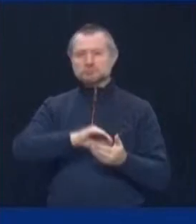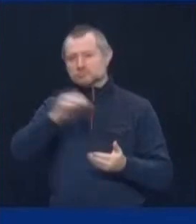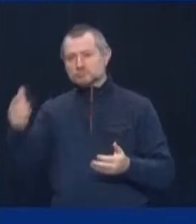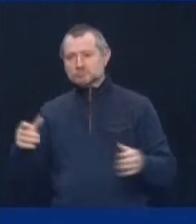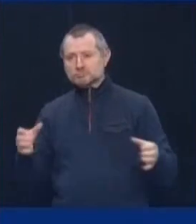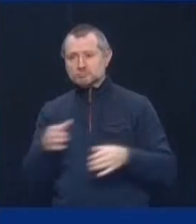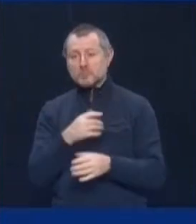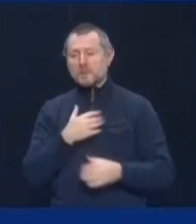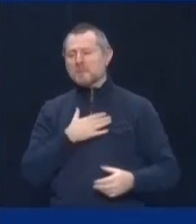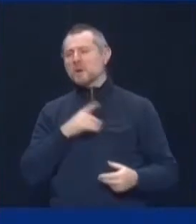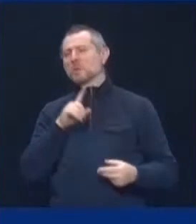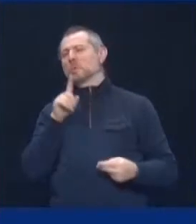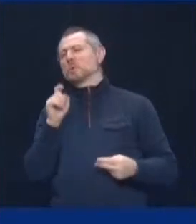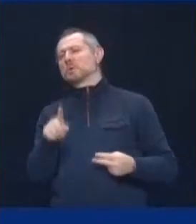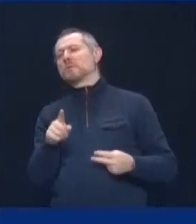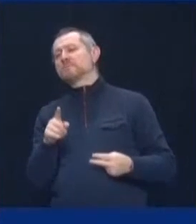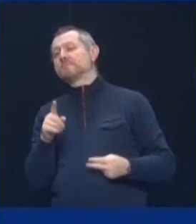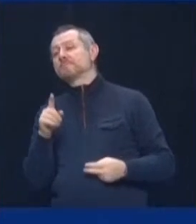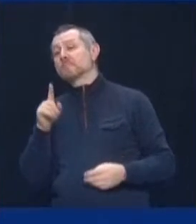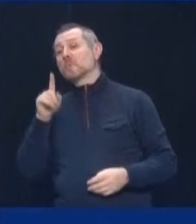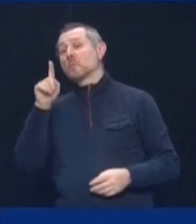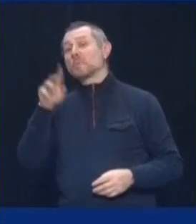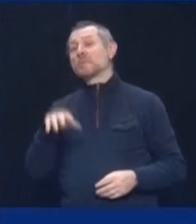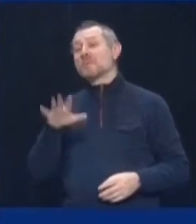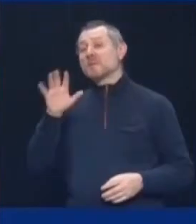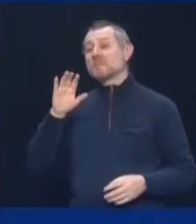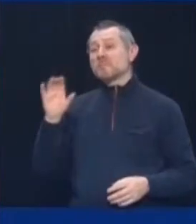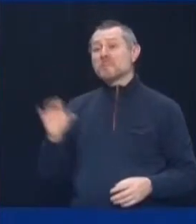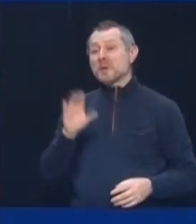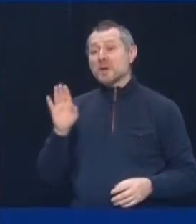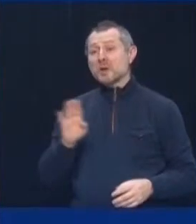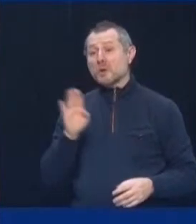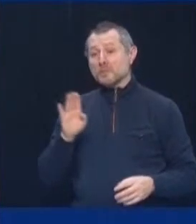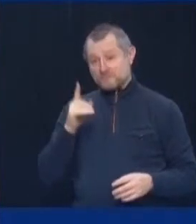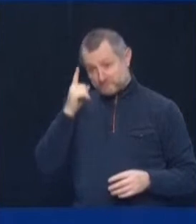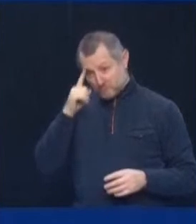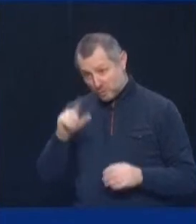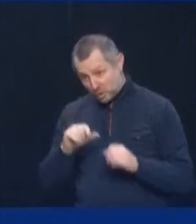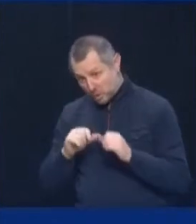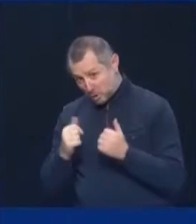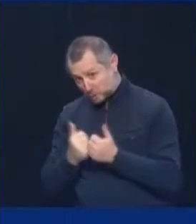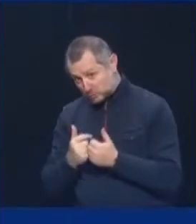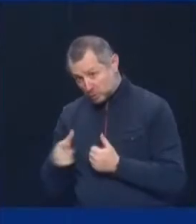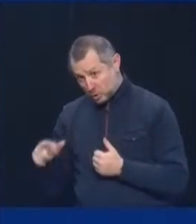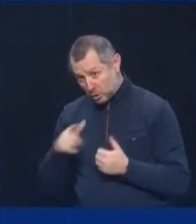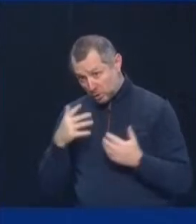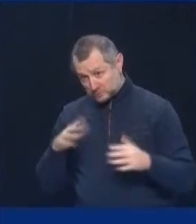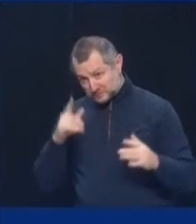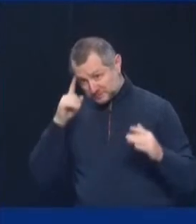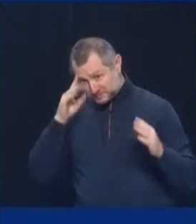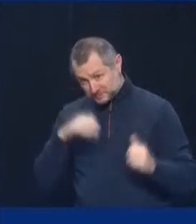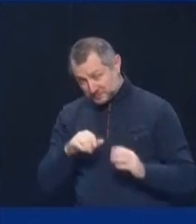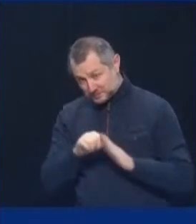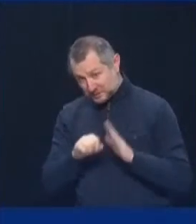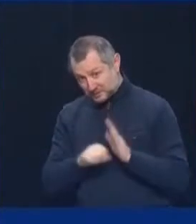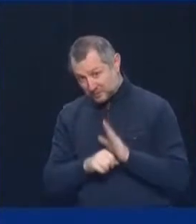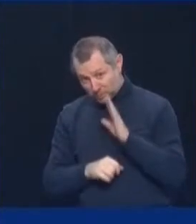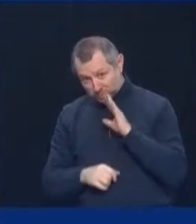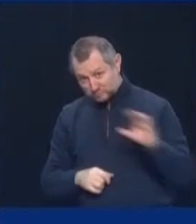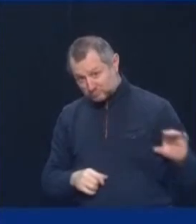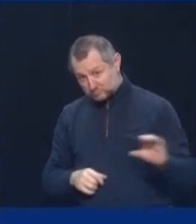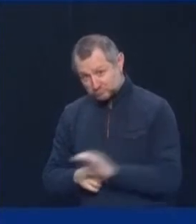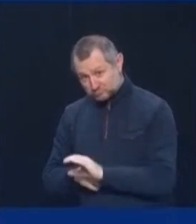cash advances that you're offering, are those for agencies already expecting state money and you're just giving it to them